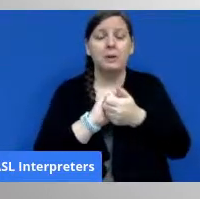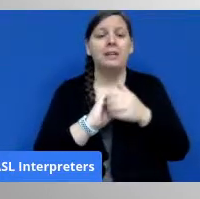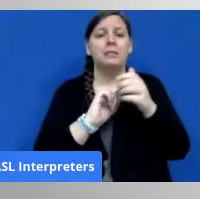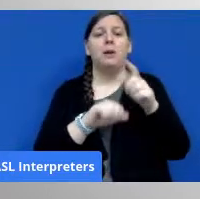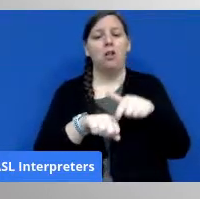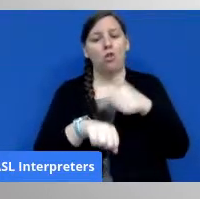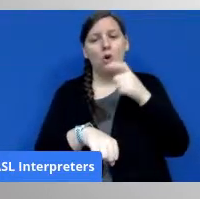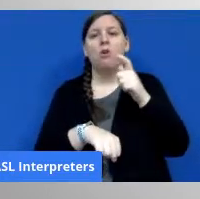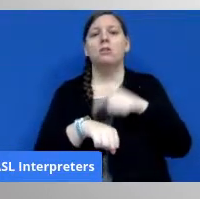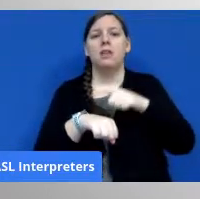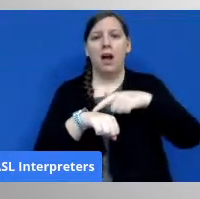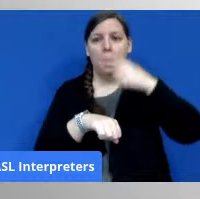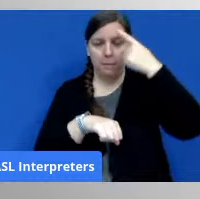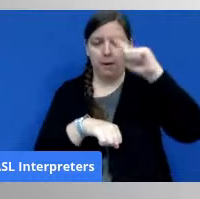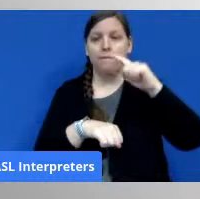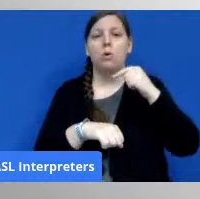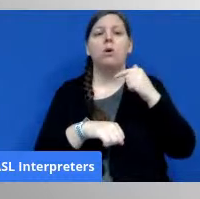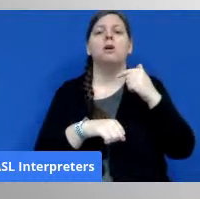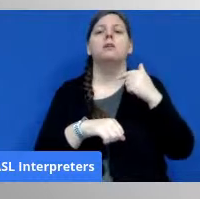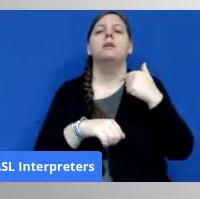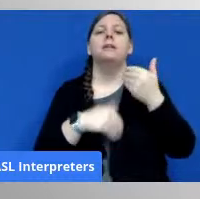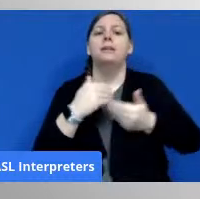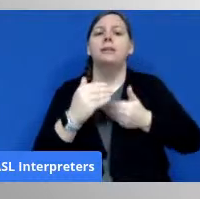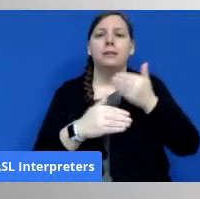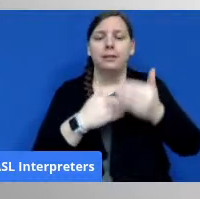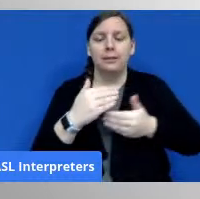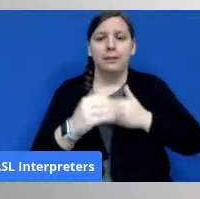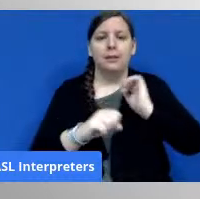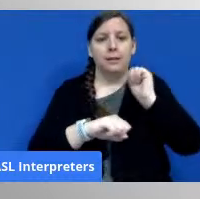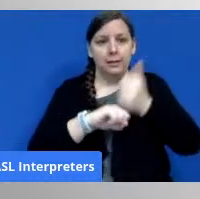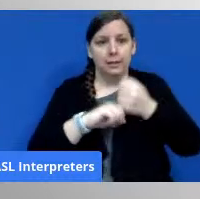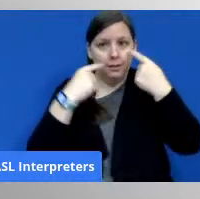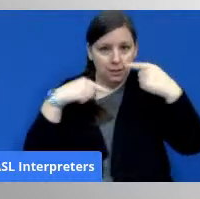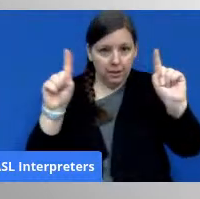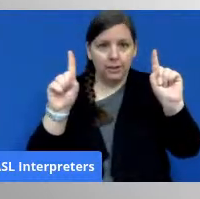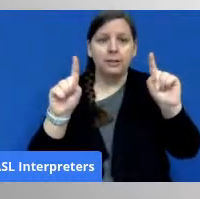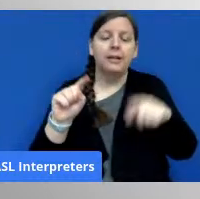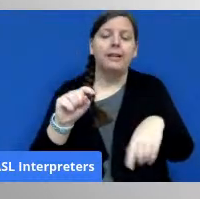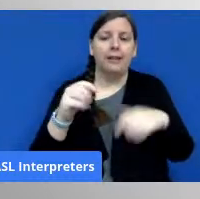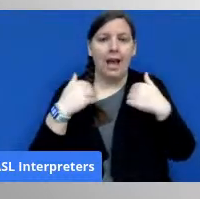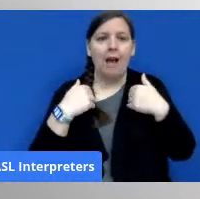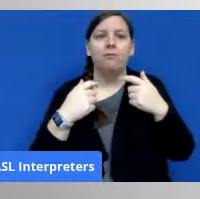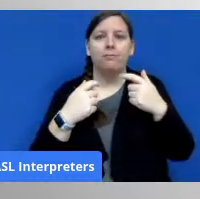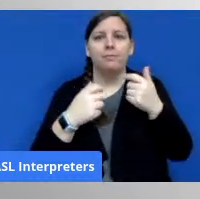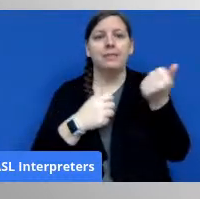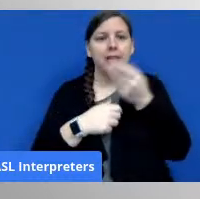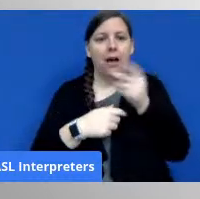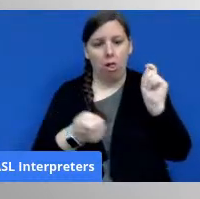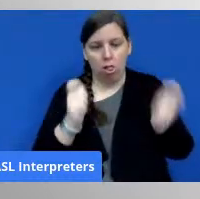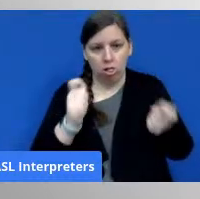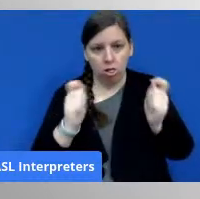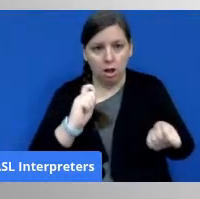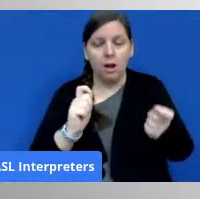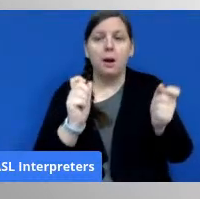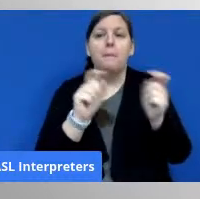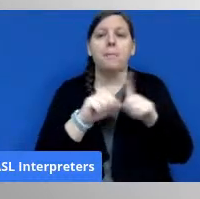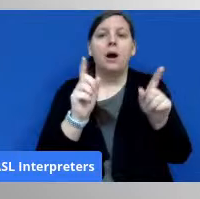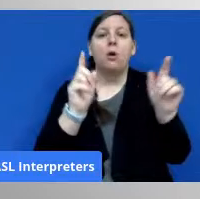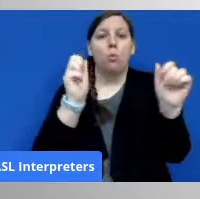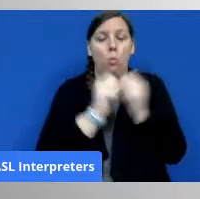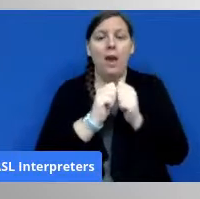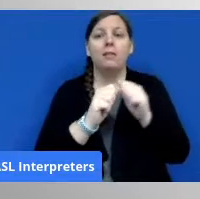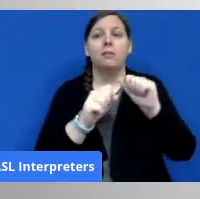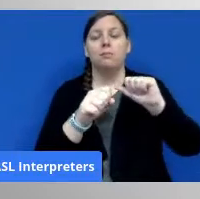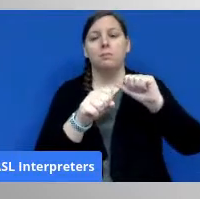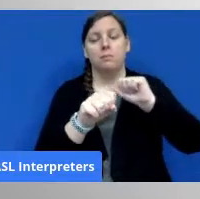that program, and it's been through many iterations. But so we were, you know, the timing of the pandemic, we were right there where it's like